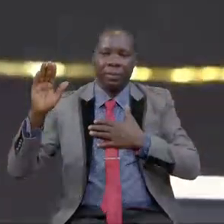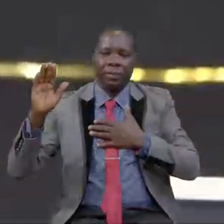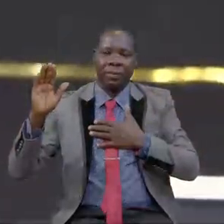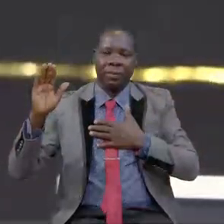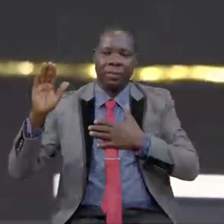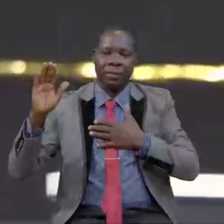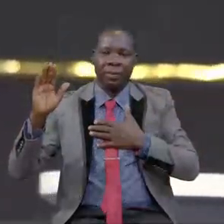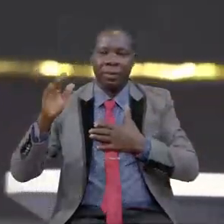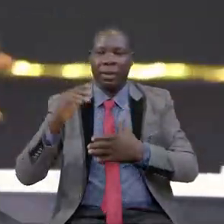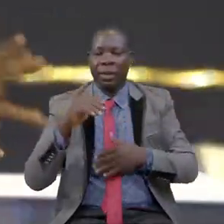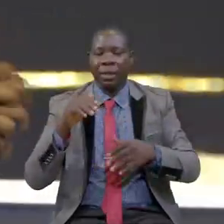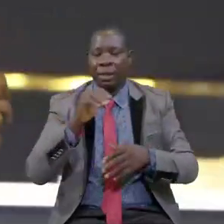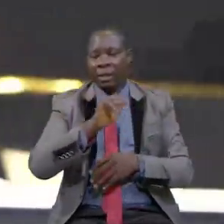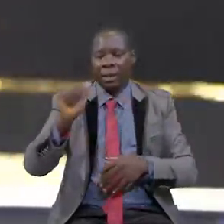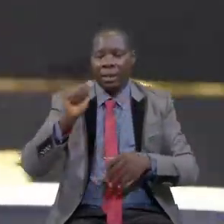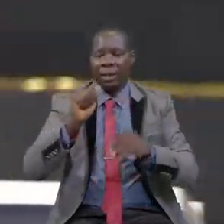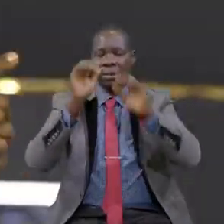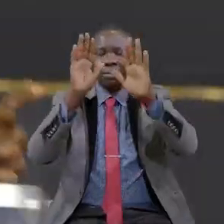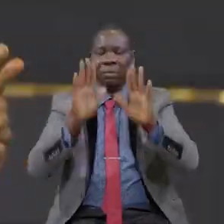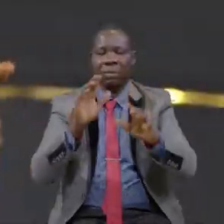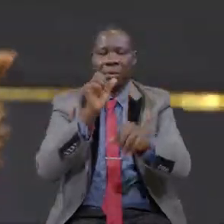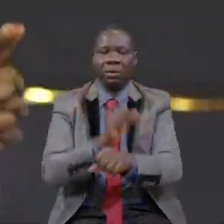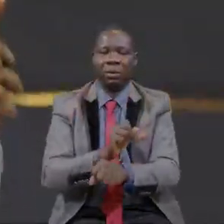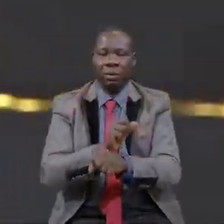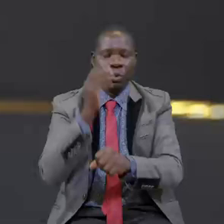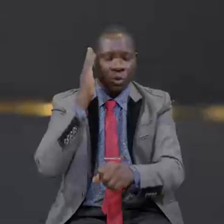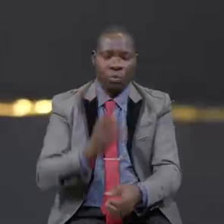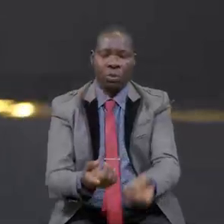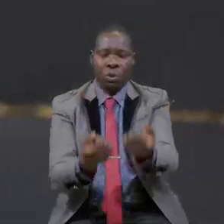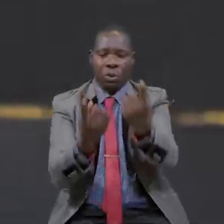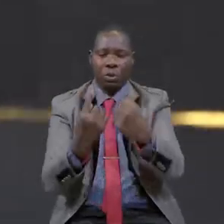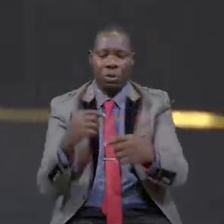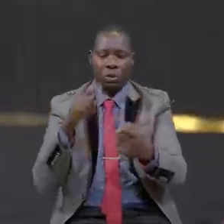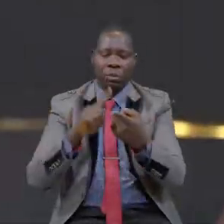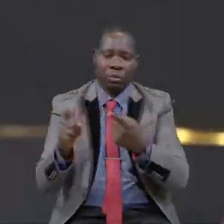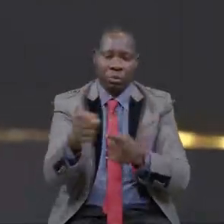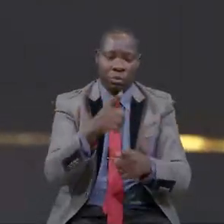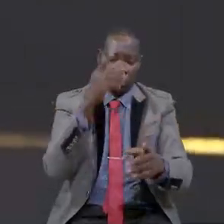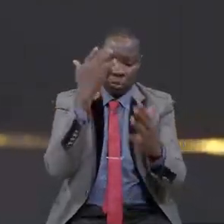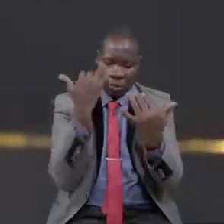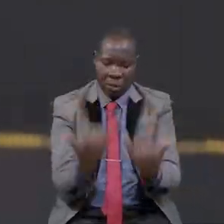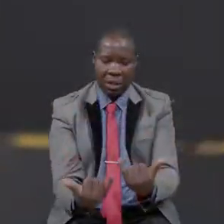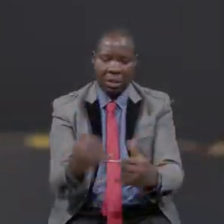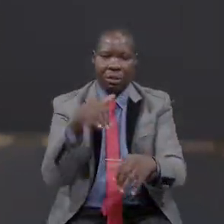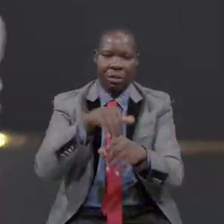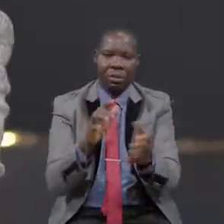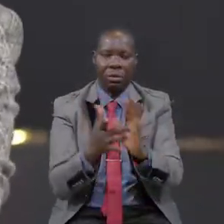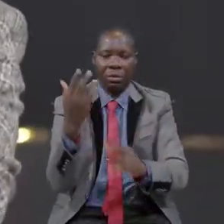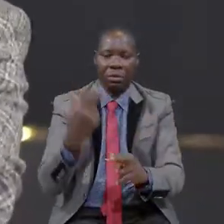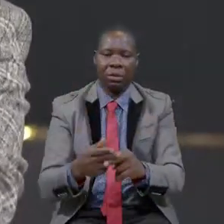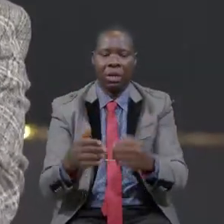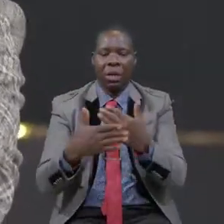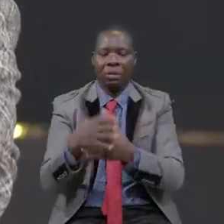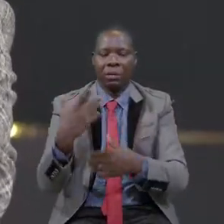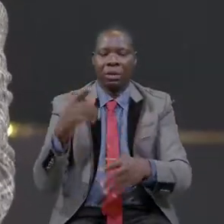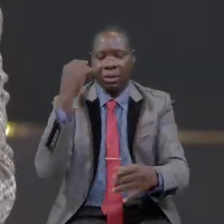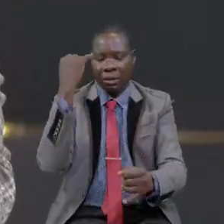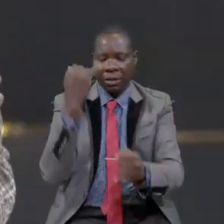and Miracle will get to you right there and after the final